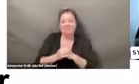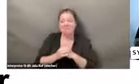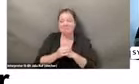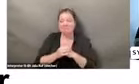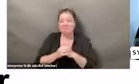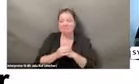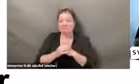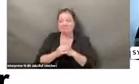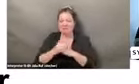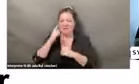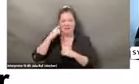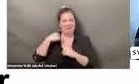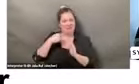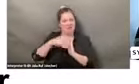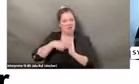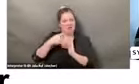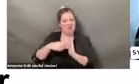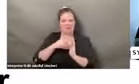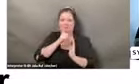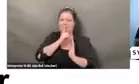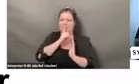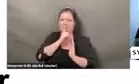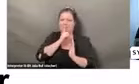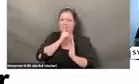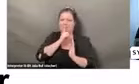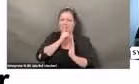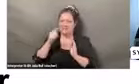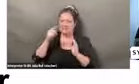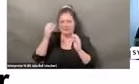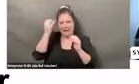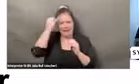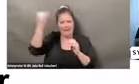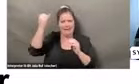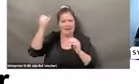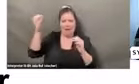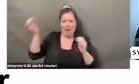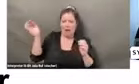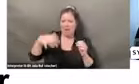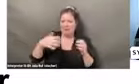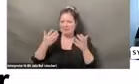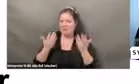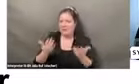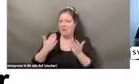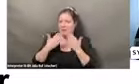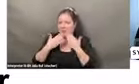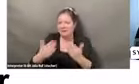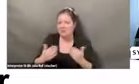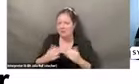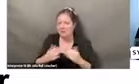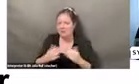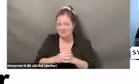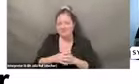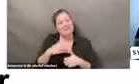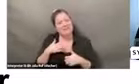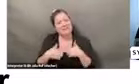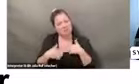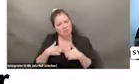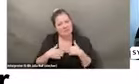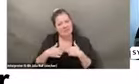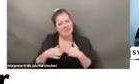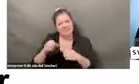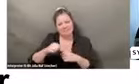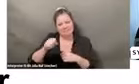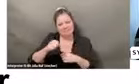discussed this in the project. So so thank you for this idea. I think it's interesting. I'm just thinking, could it have a